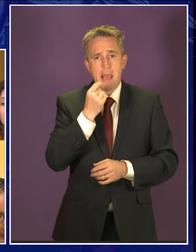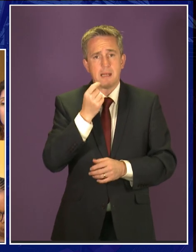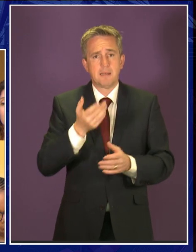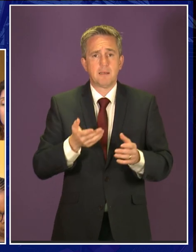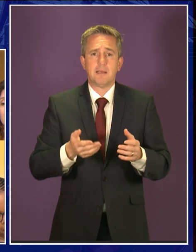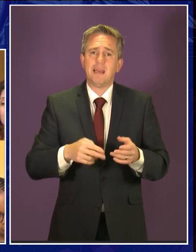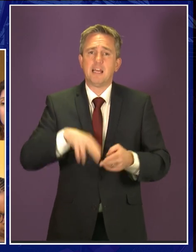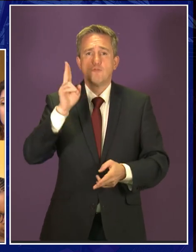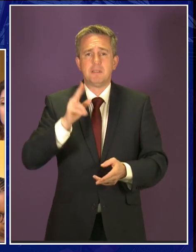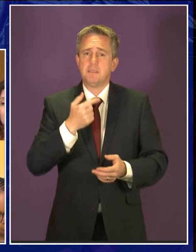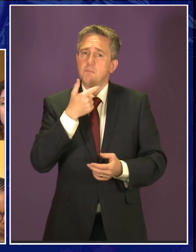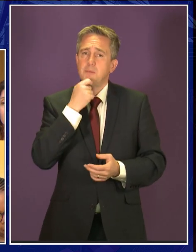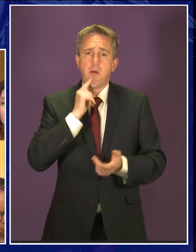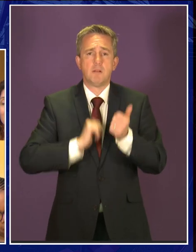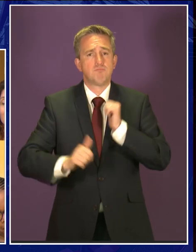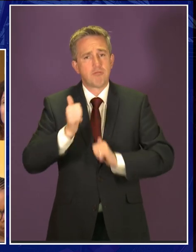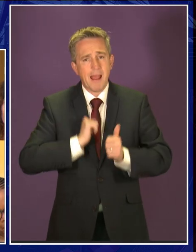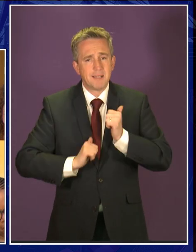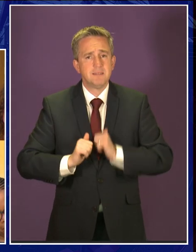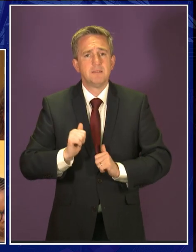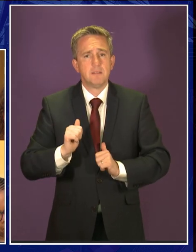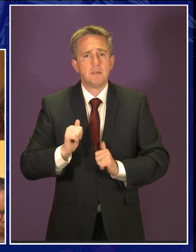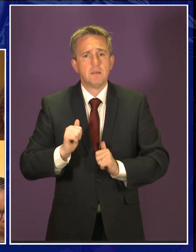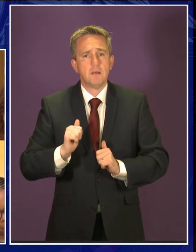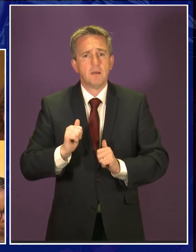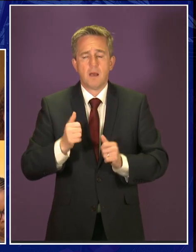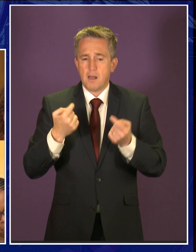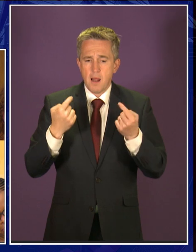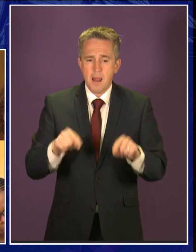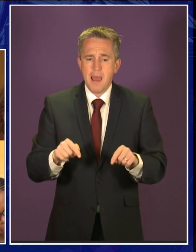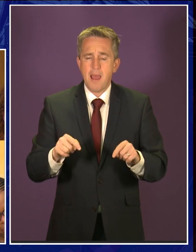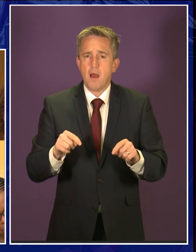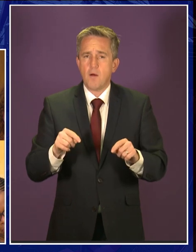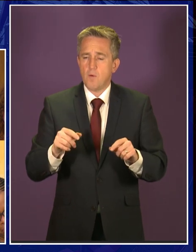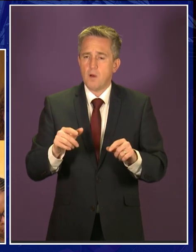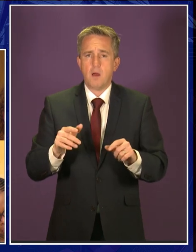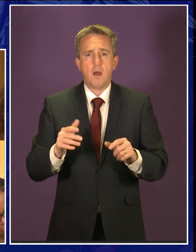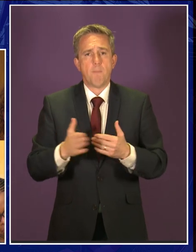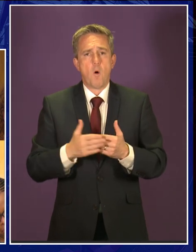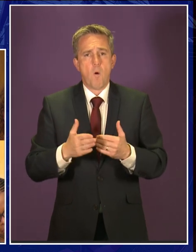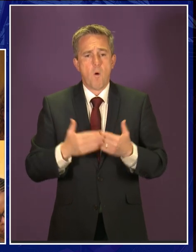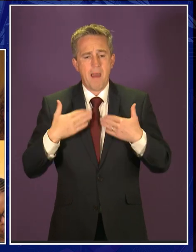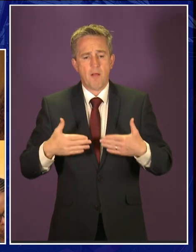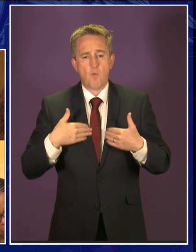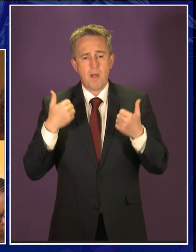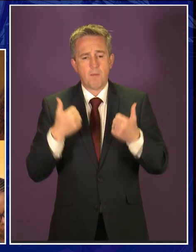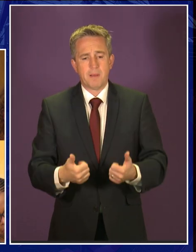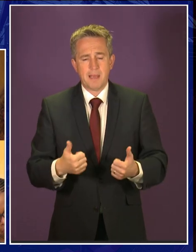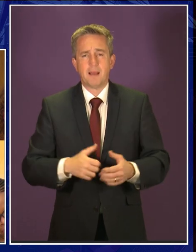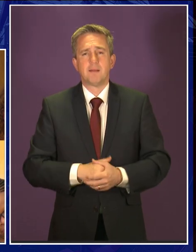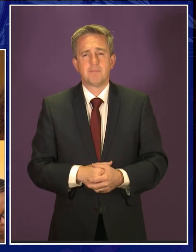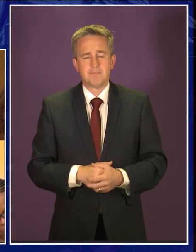of pride and of their people and their home, thus fostering the collective well-being of a nation.